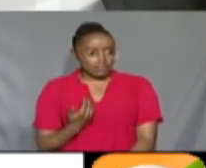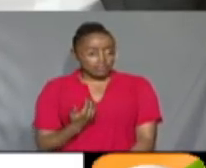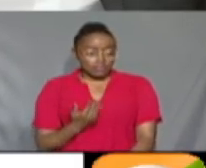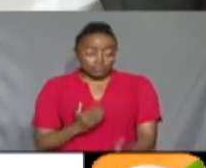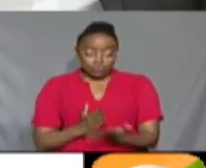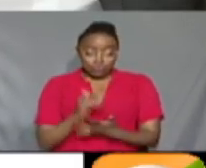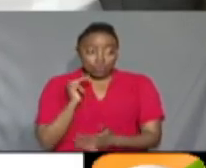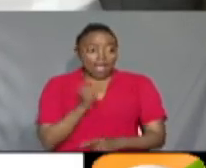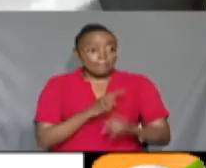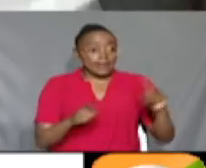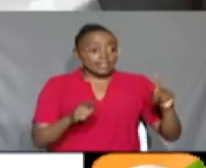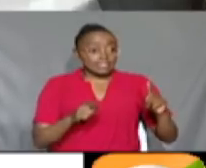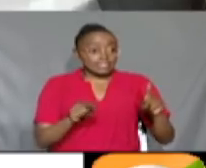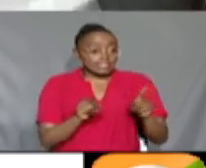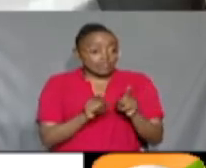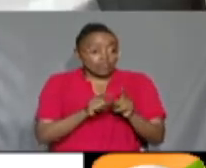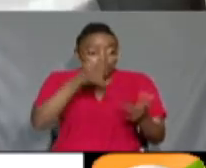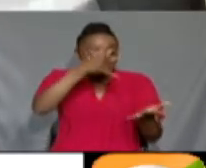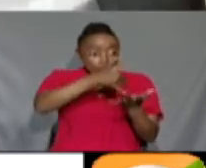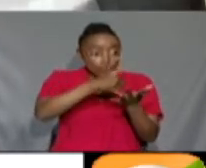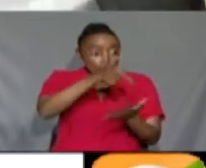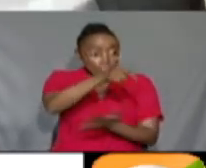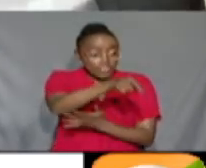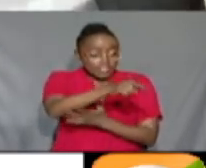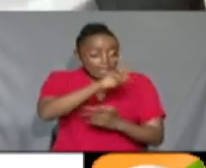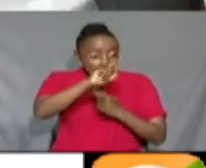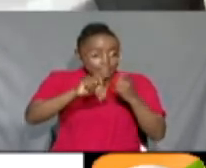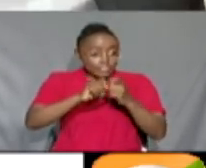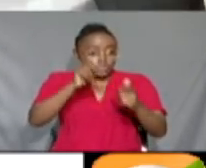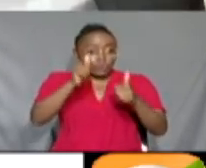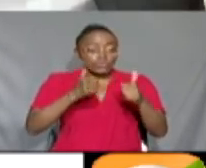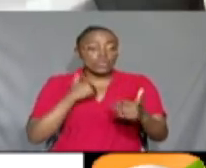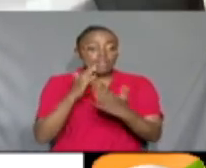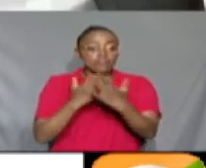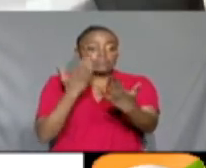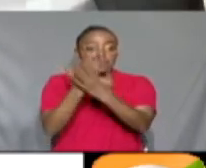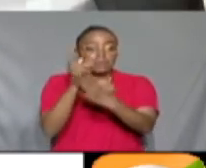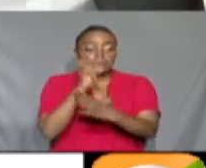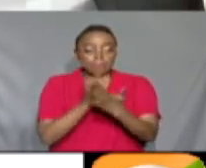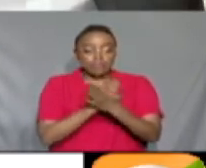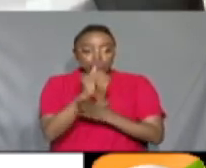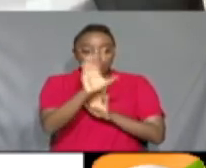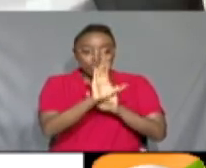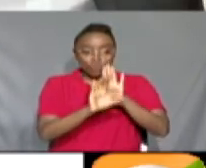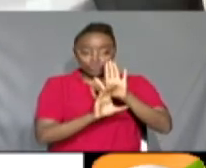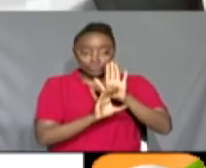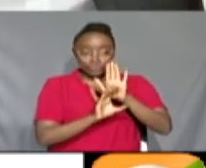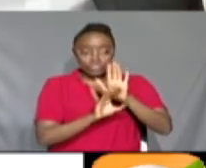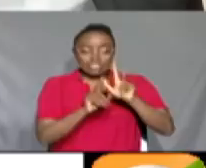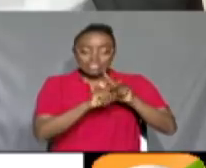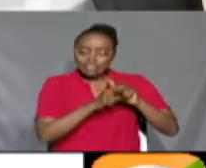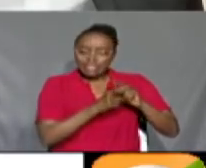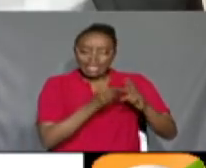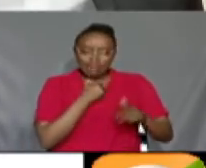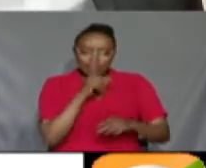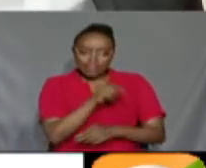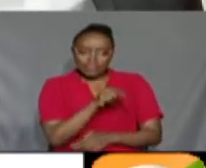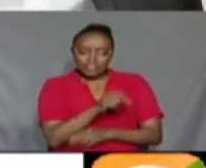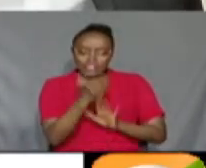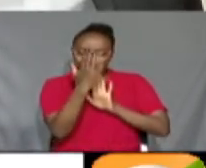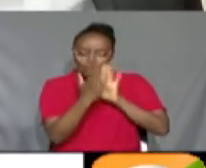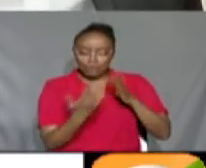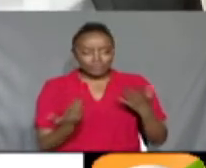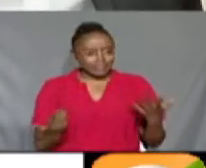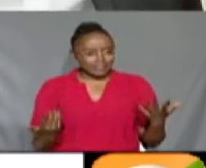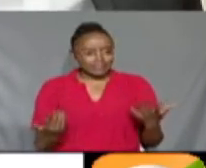us. But we are going to lose, including that particular one that we already have proposed in the constitution. Okay. If we start having this kind of approaches. Thank you,